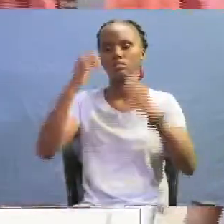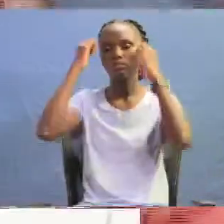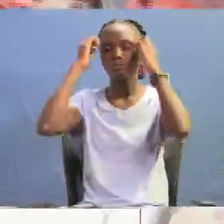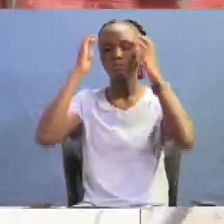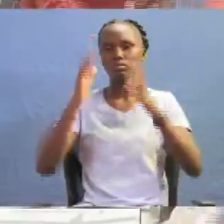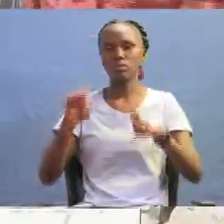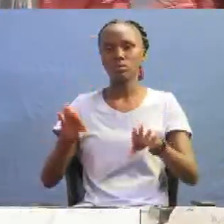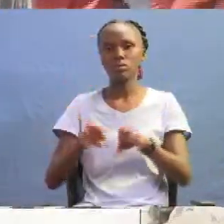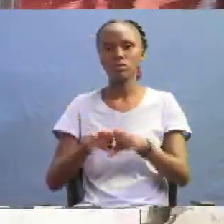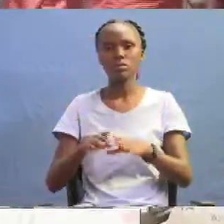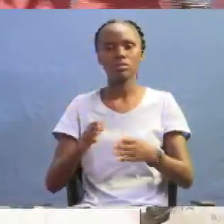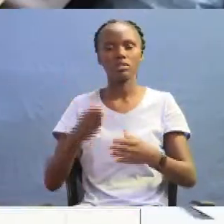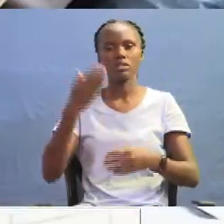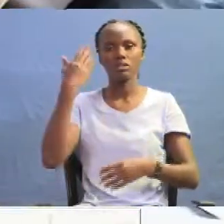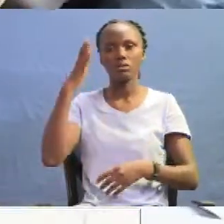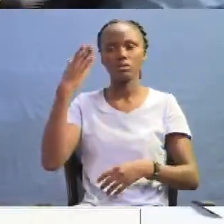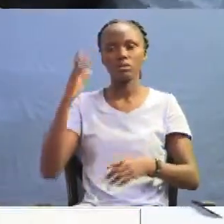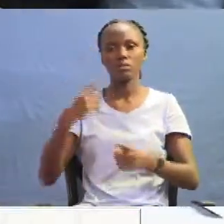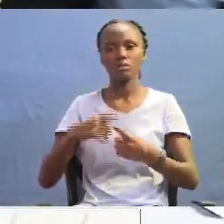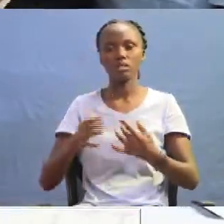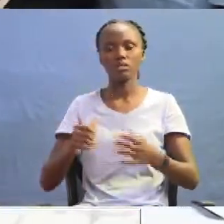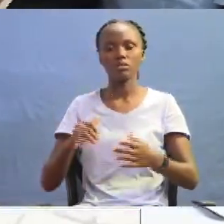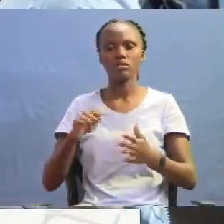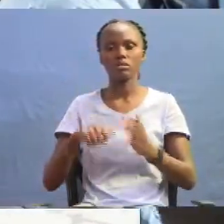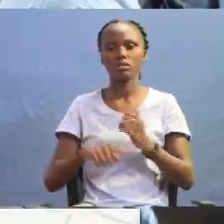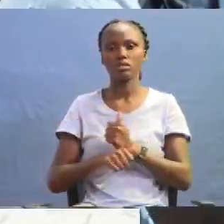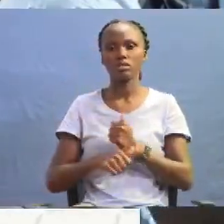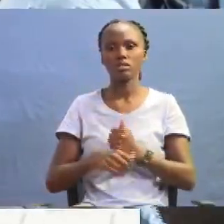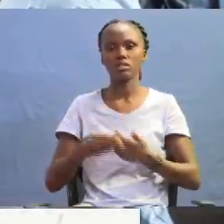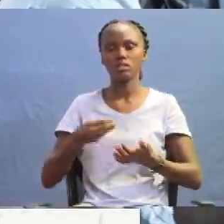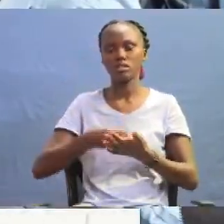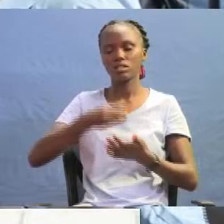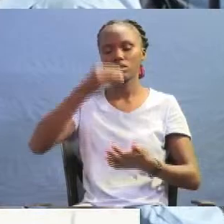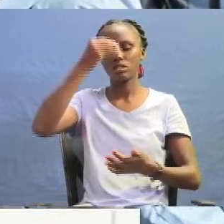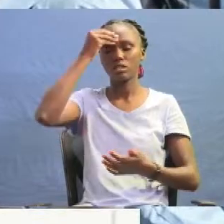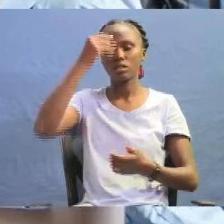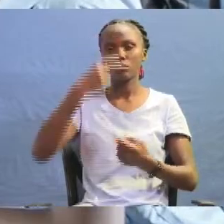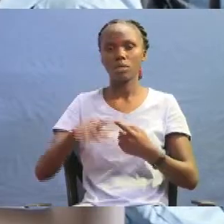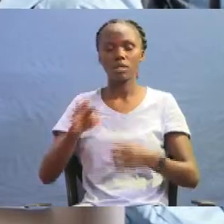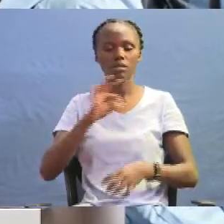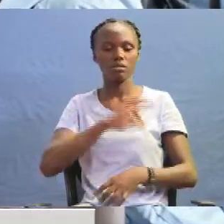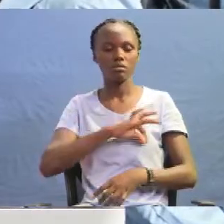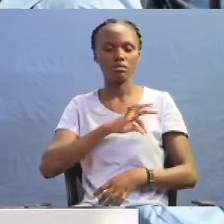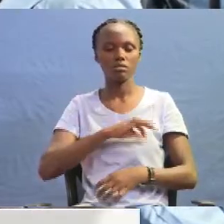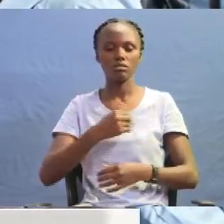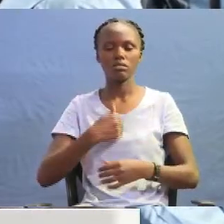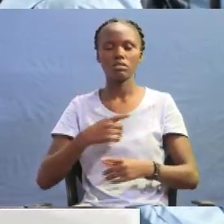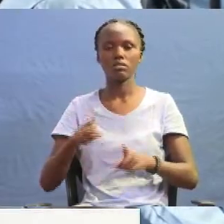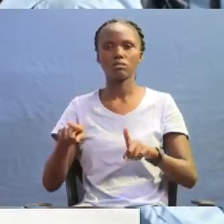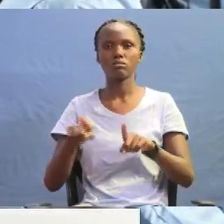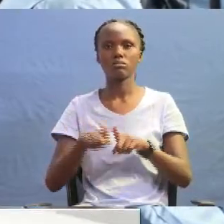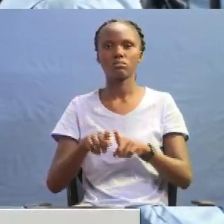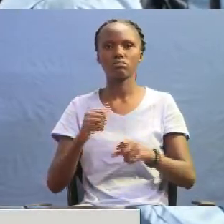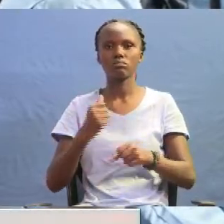to close indefinitely, severely interrupting their studies. Value, we are going to go to total value.